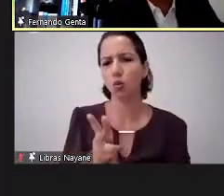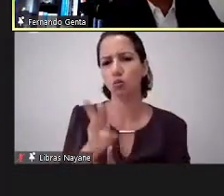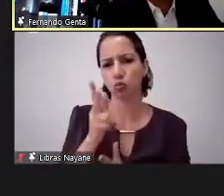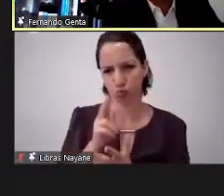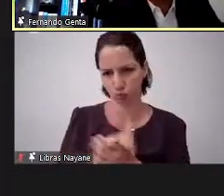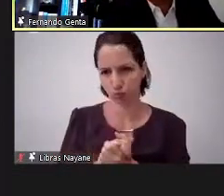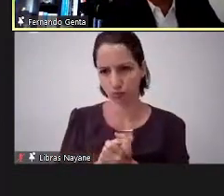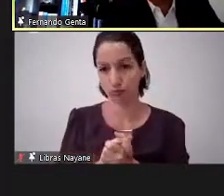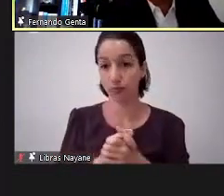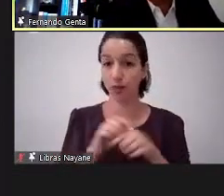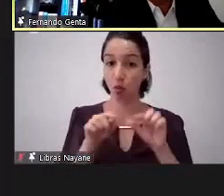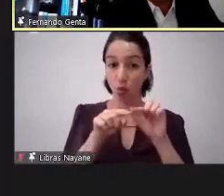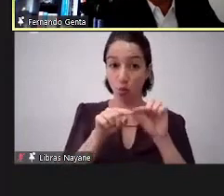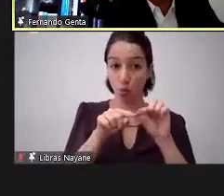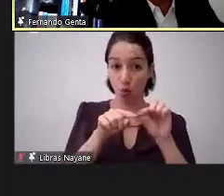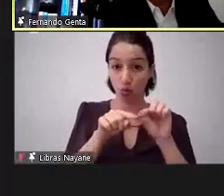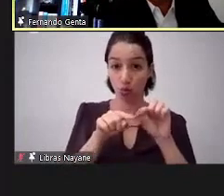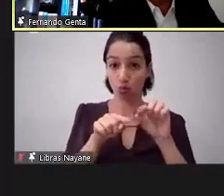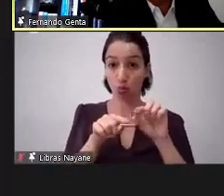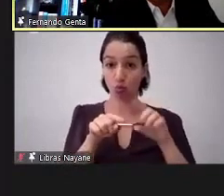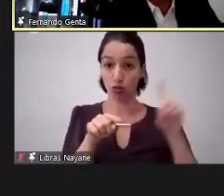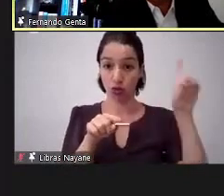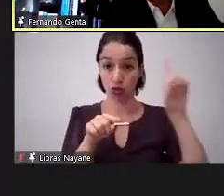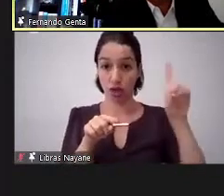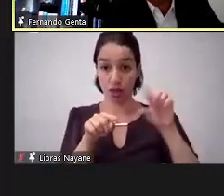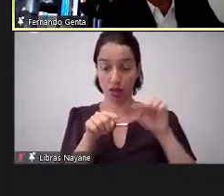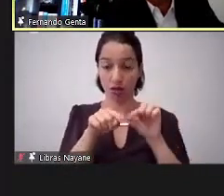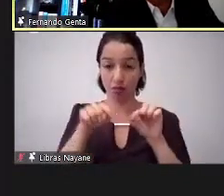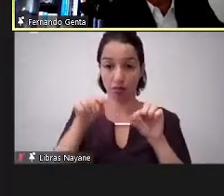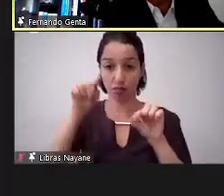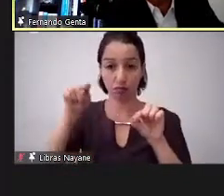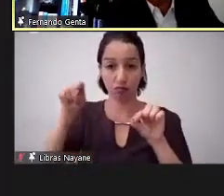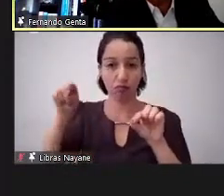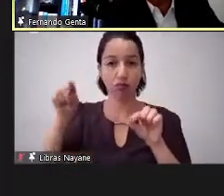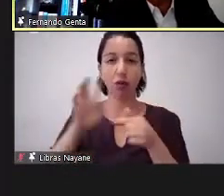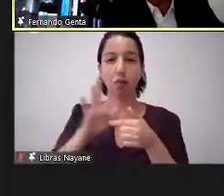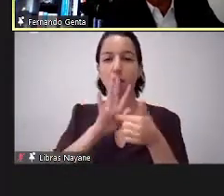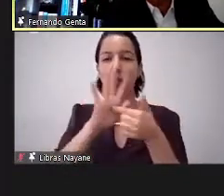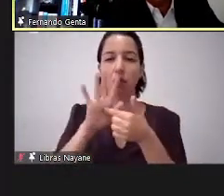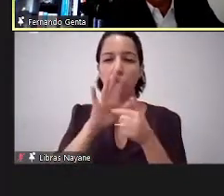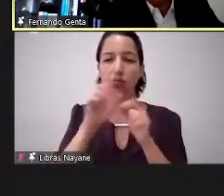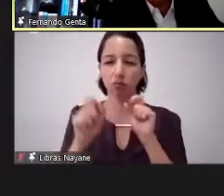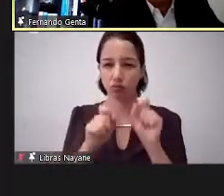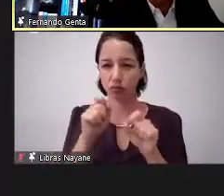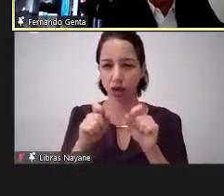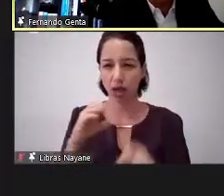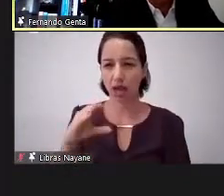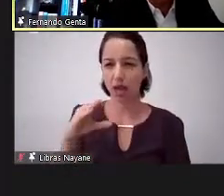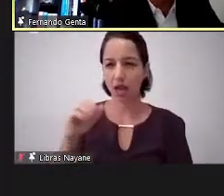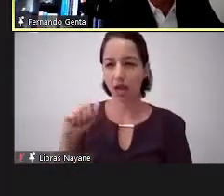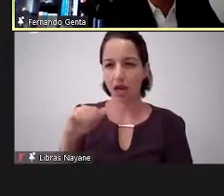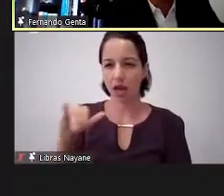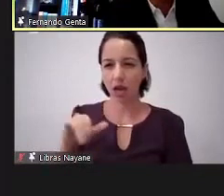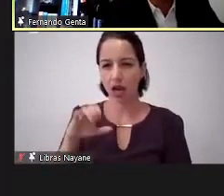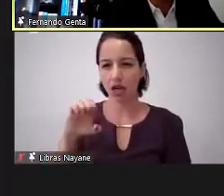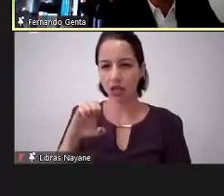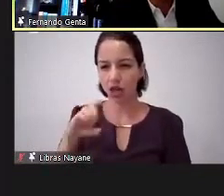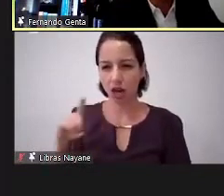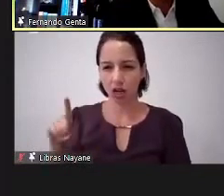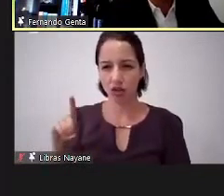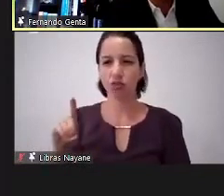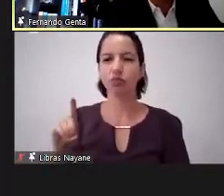old in Brazil. In the right table, there is jobs, formal jobs.